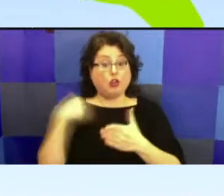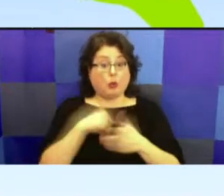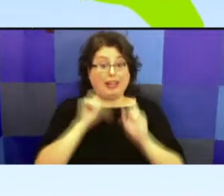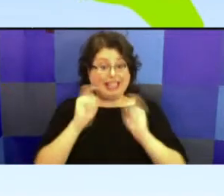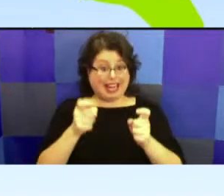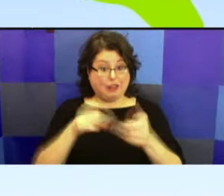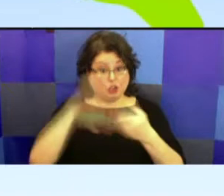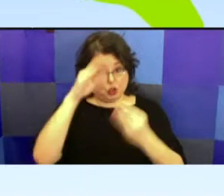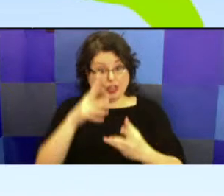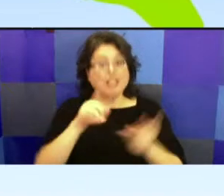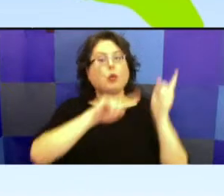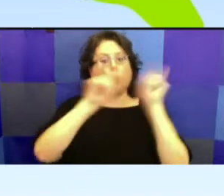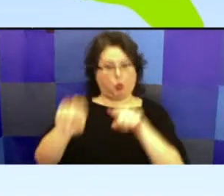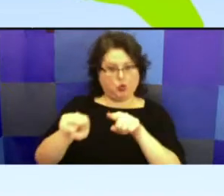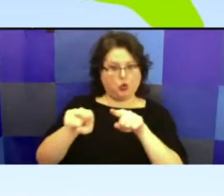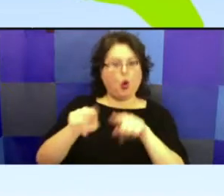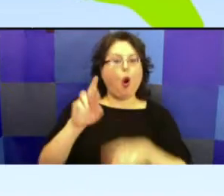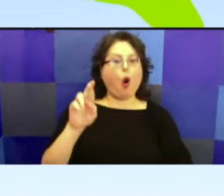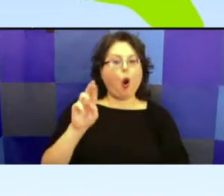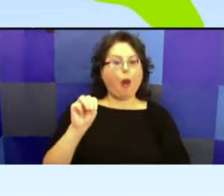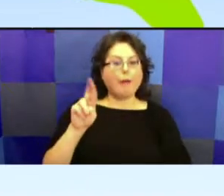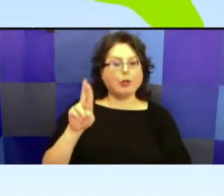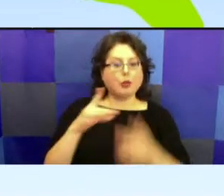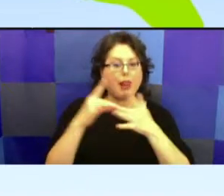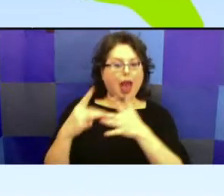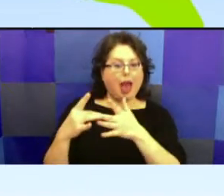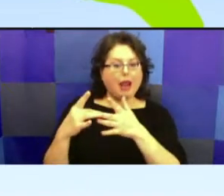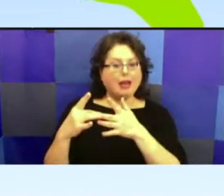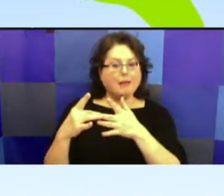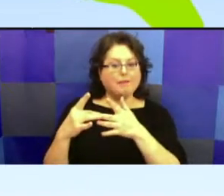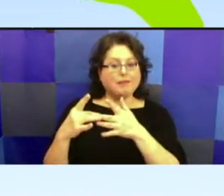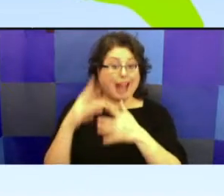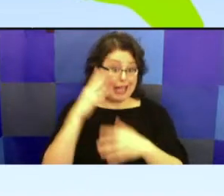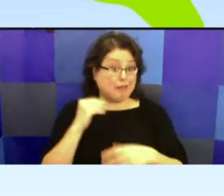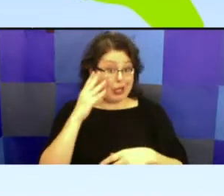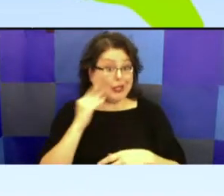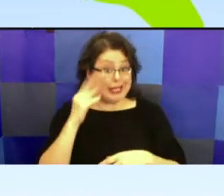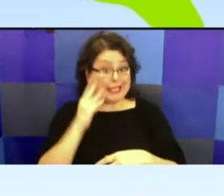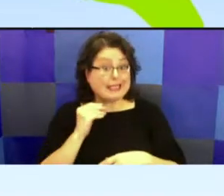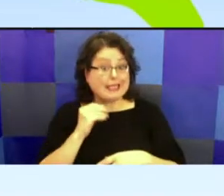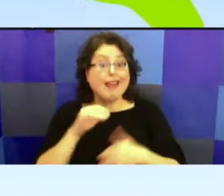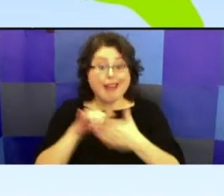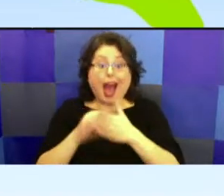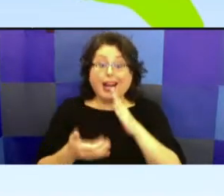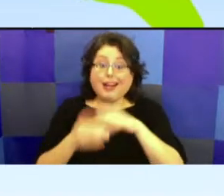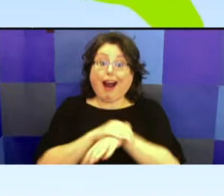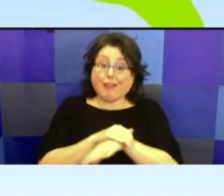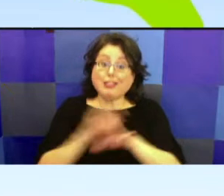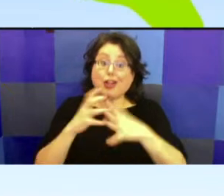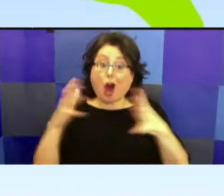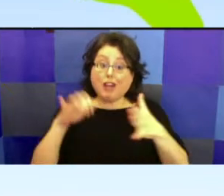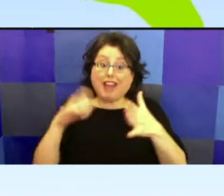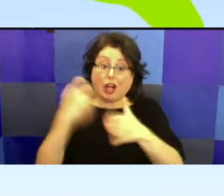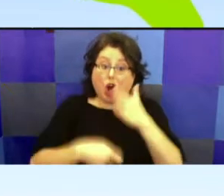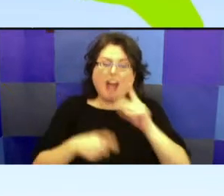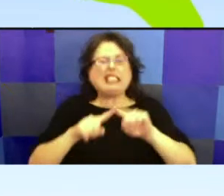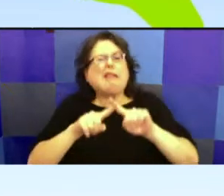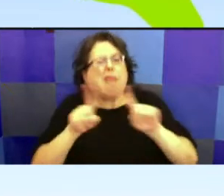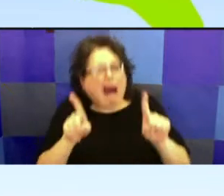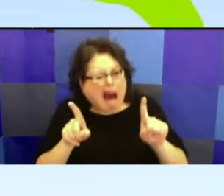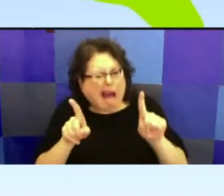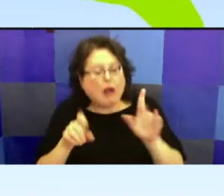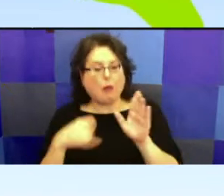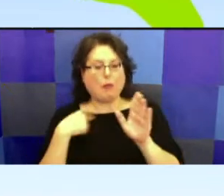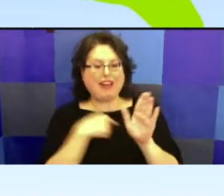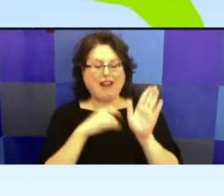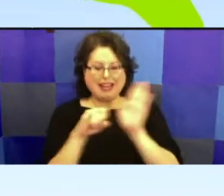students were to attend an RMU-led experience, it does cover the majority of that. However, we have identified